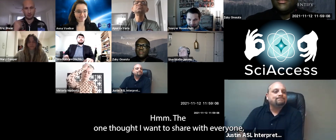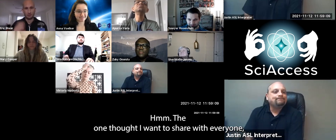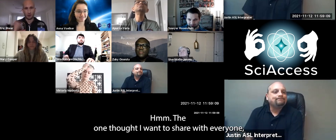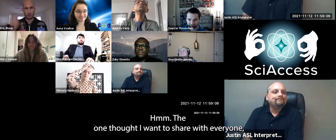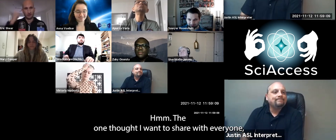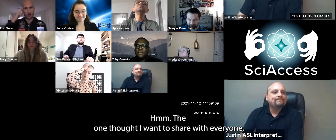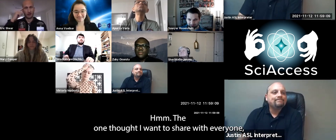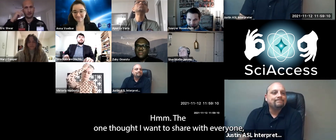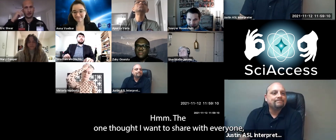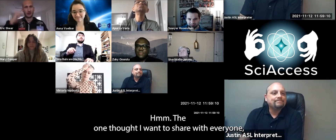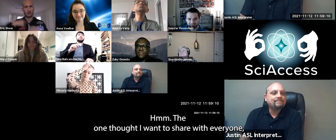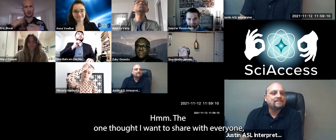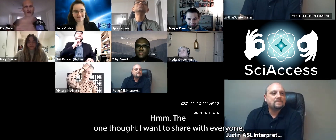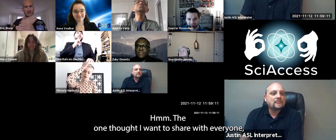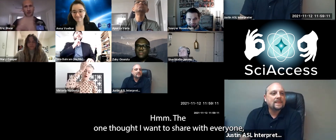The